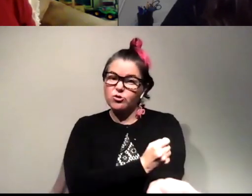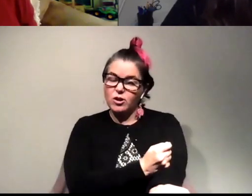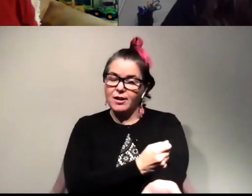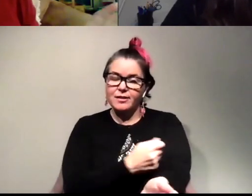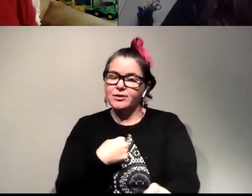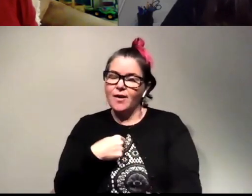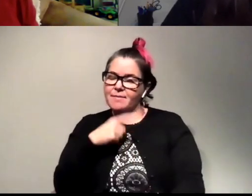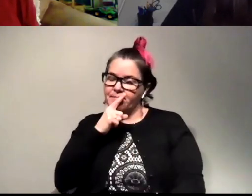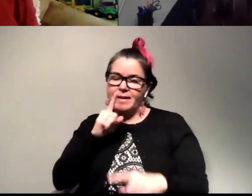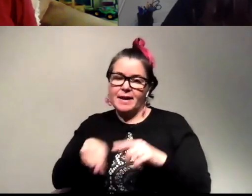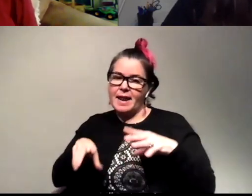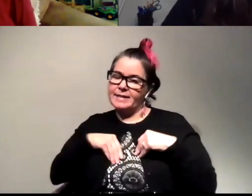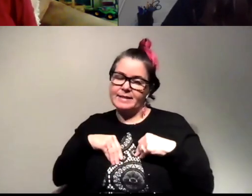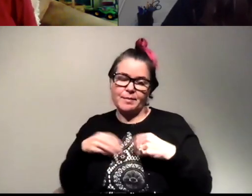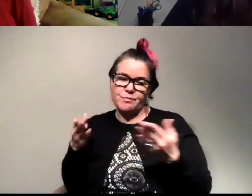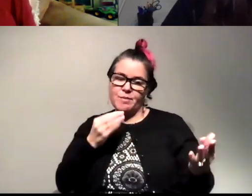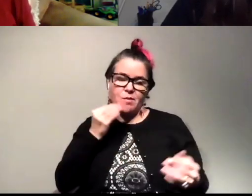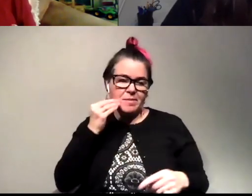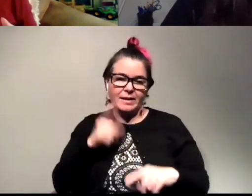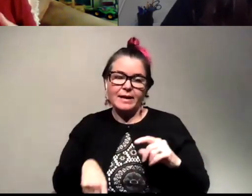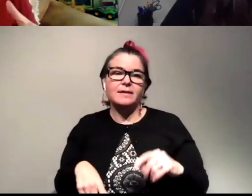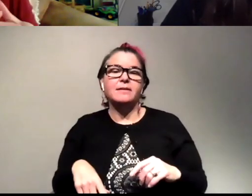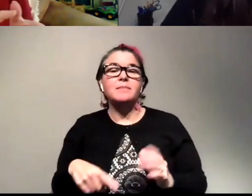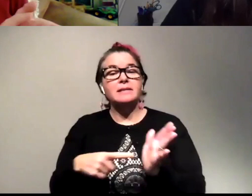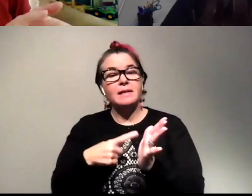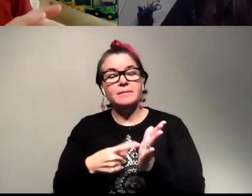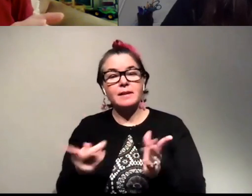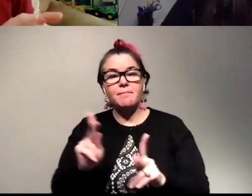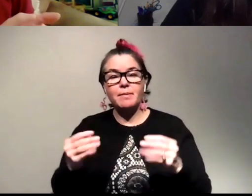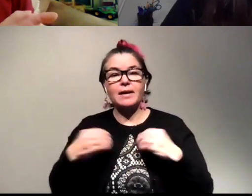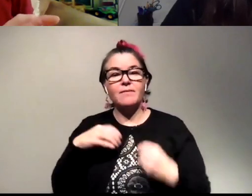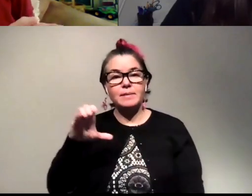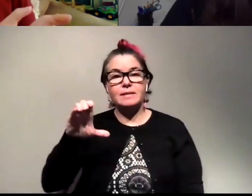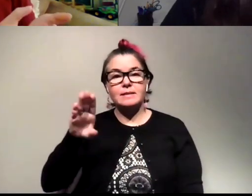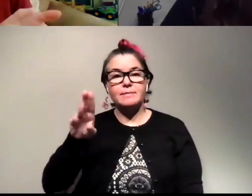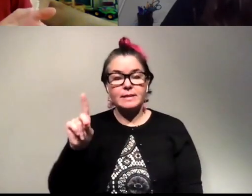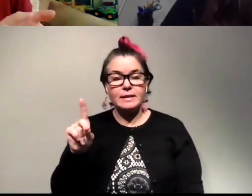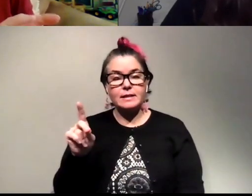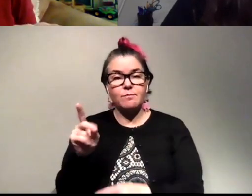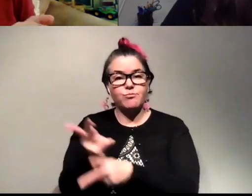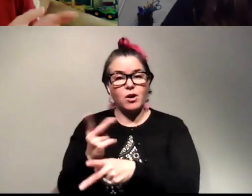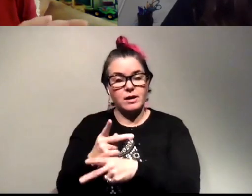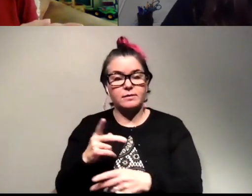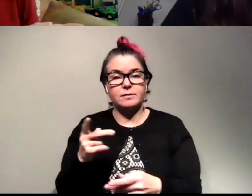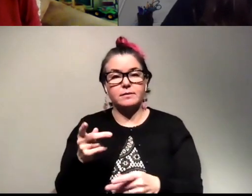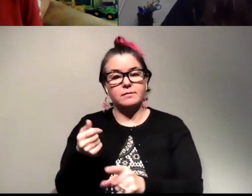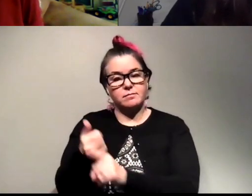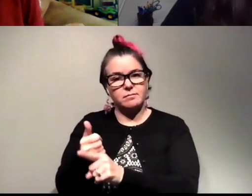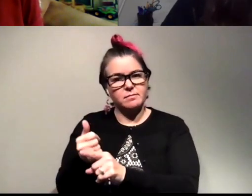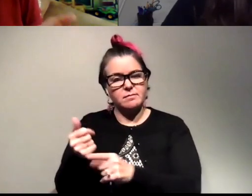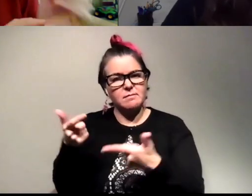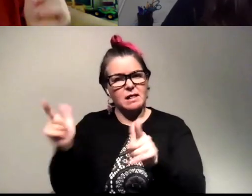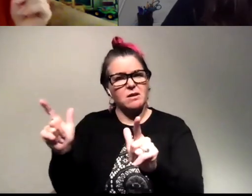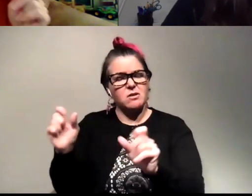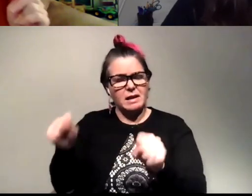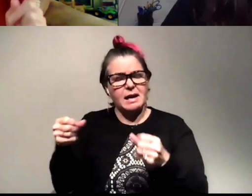those products home with me. But sometimes people will just give me CBD products, and CBD products are legal now to